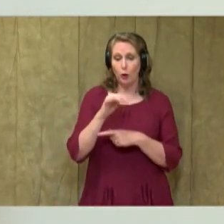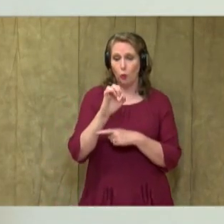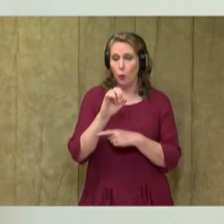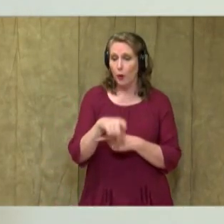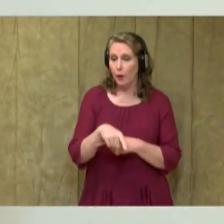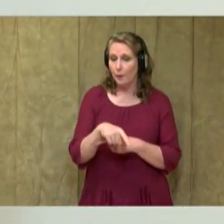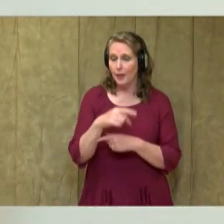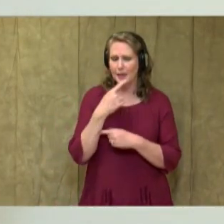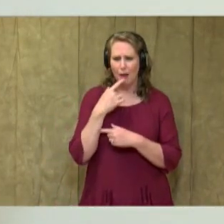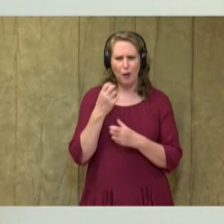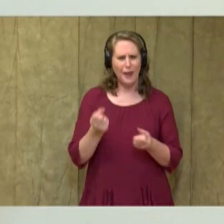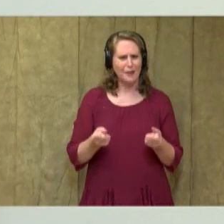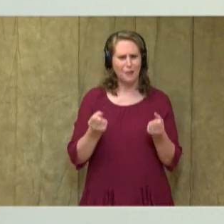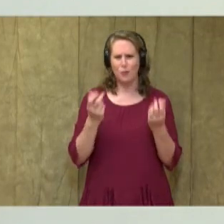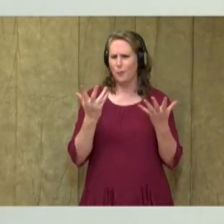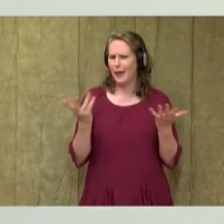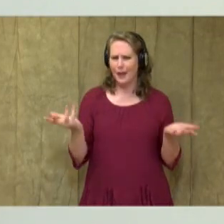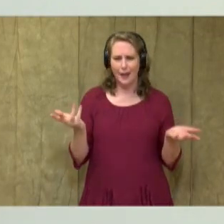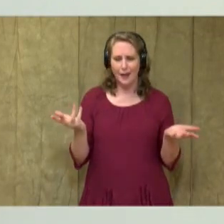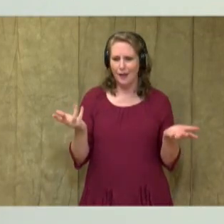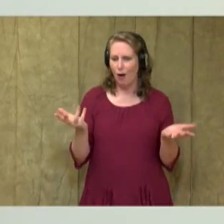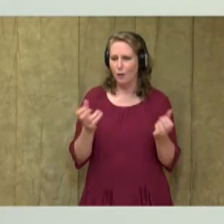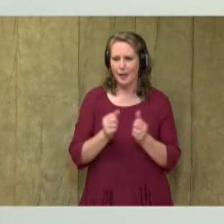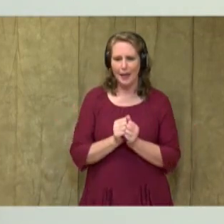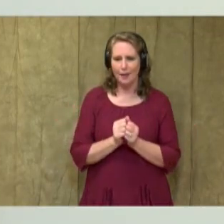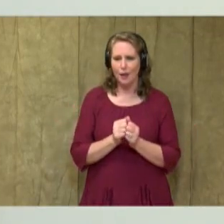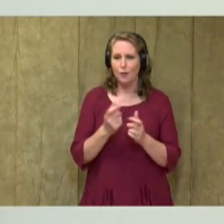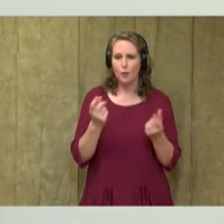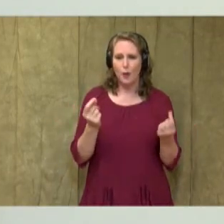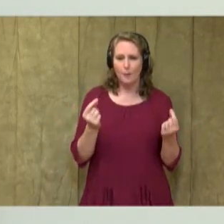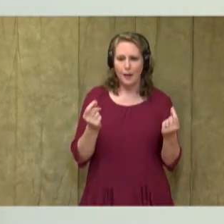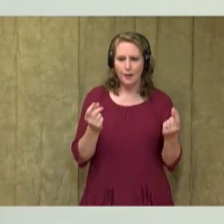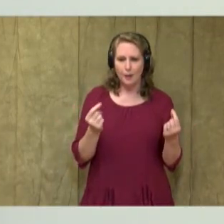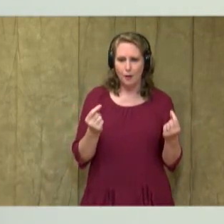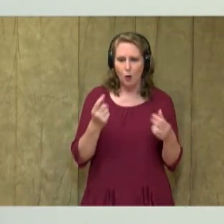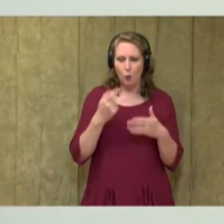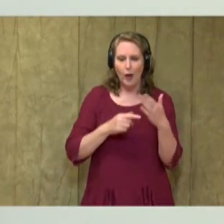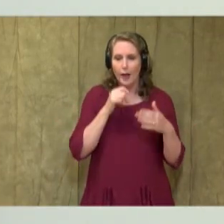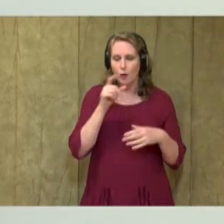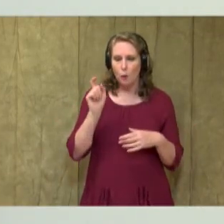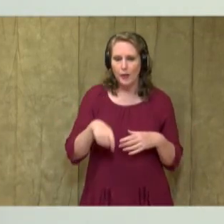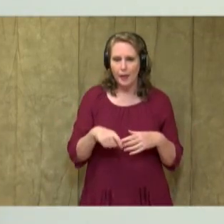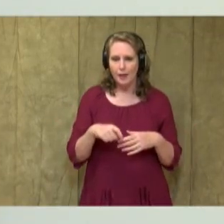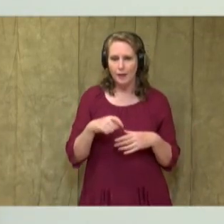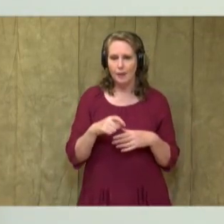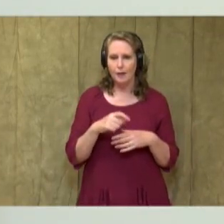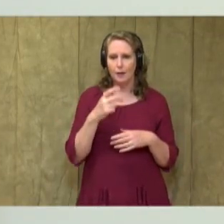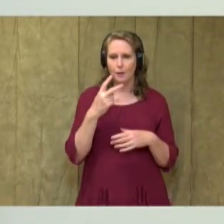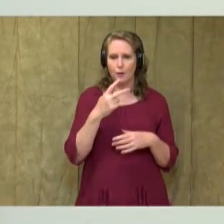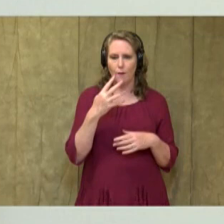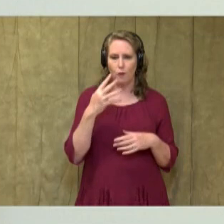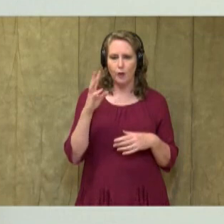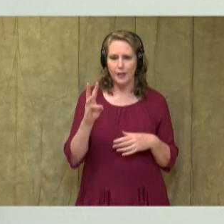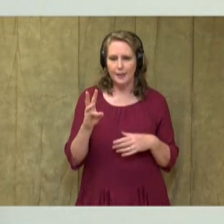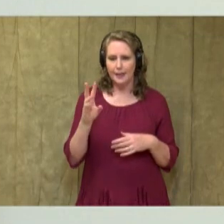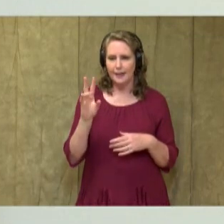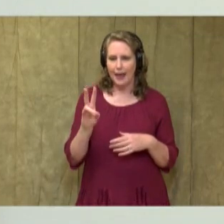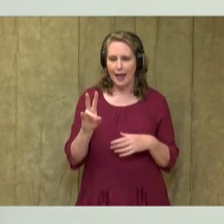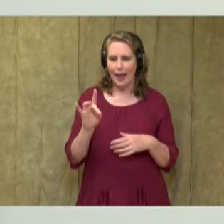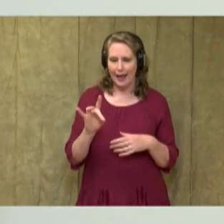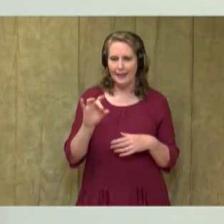well, that's too many altogether. So I'm going to cross out what I don't need. 2, 4, 6, 8,